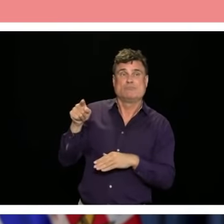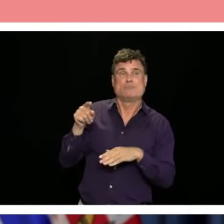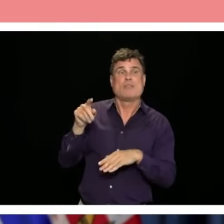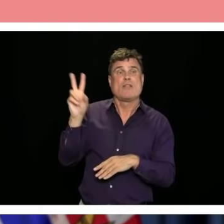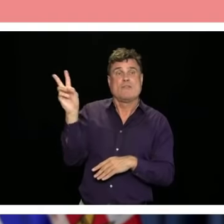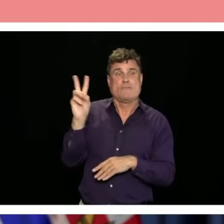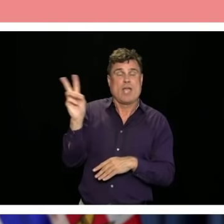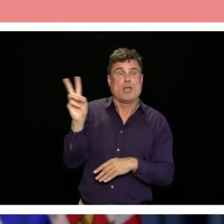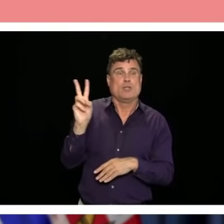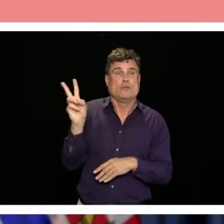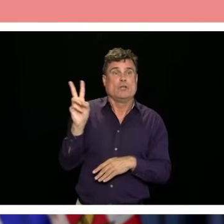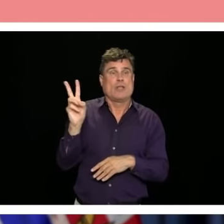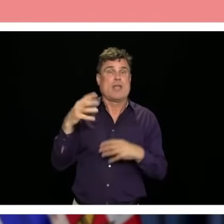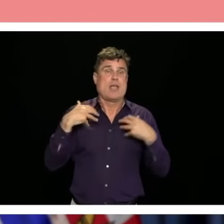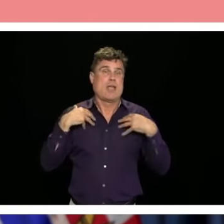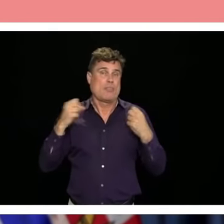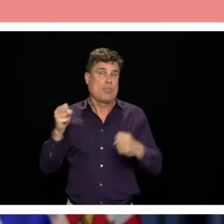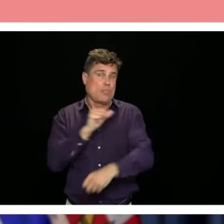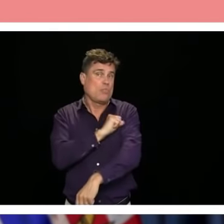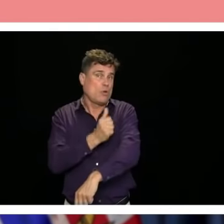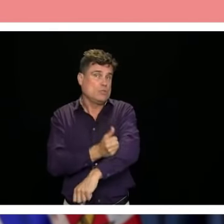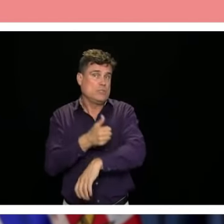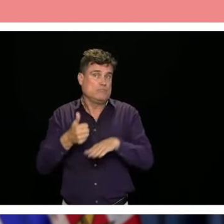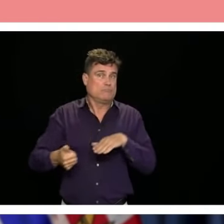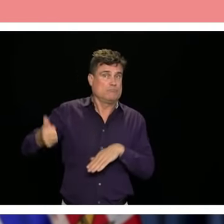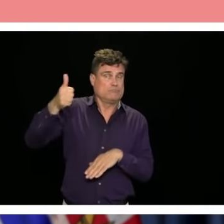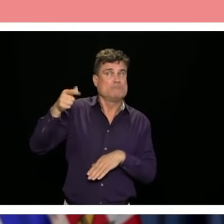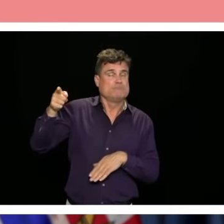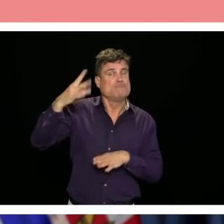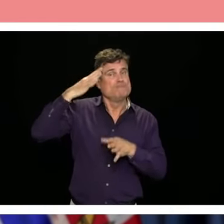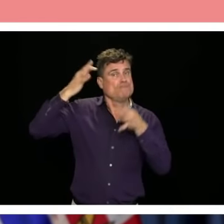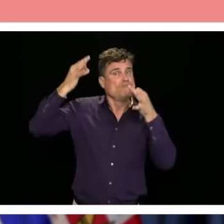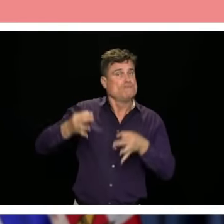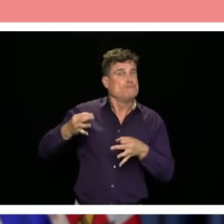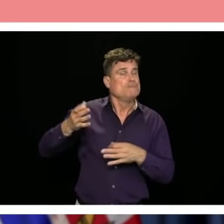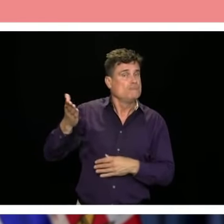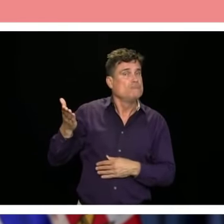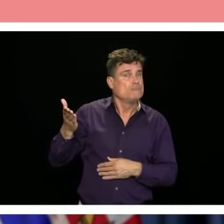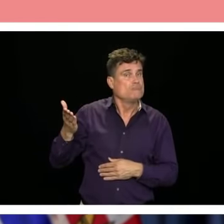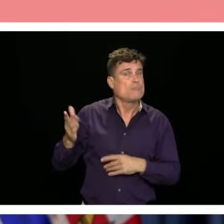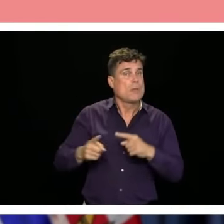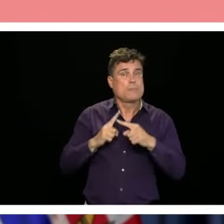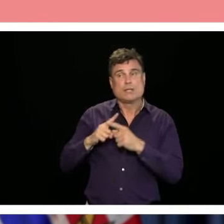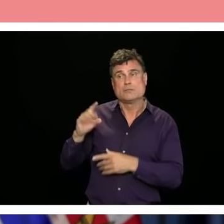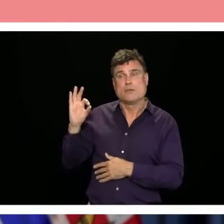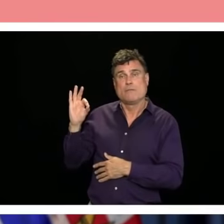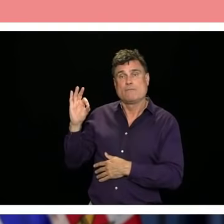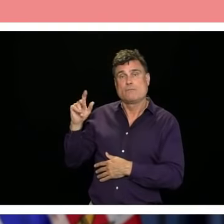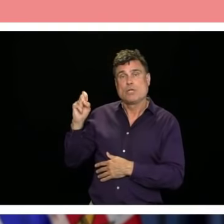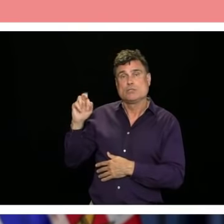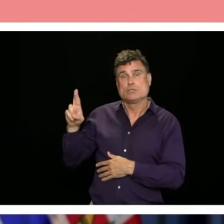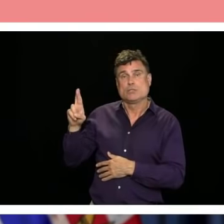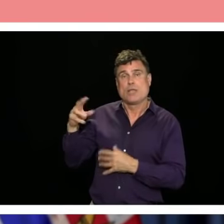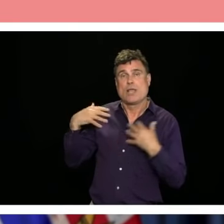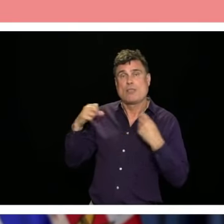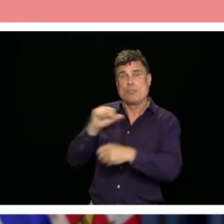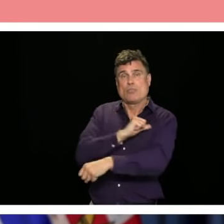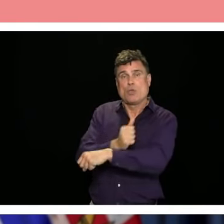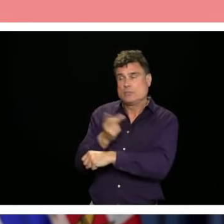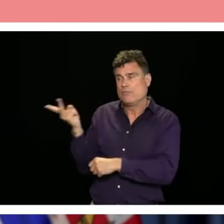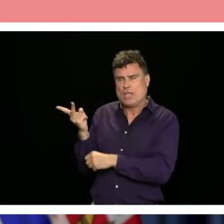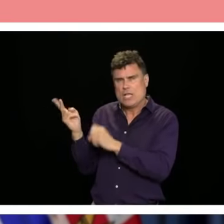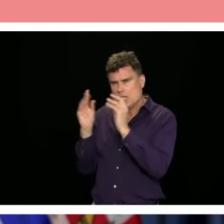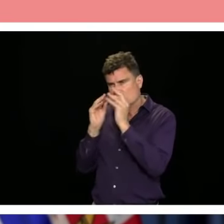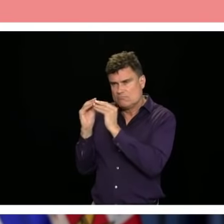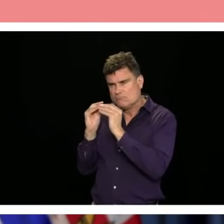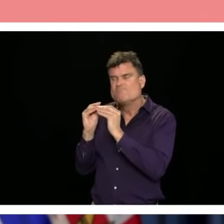been working on for a long time in BC. But I think early on and very quick action was taken on sites where there were